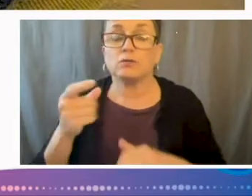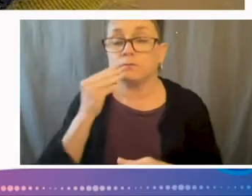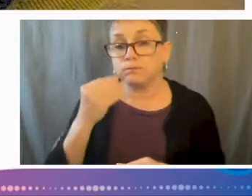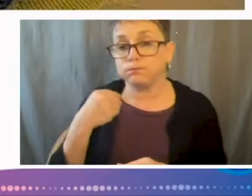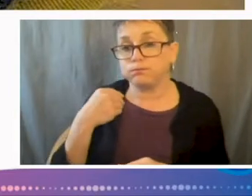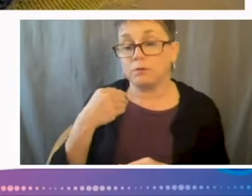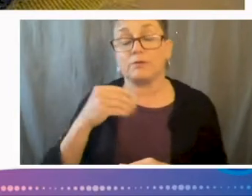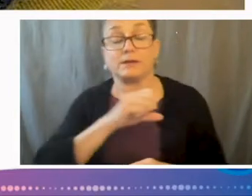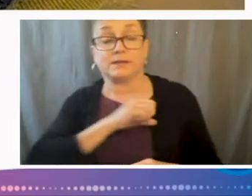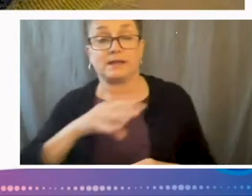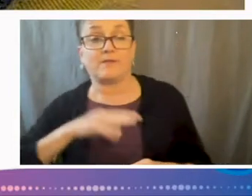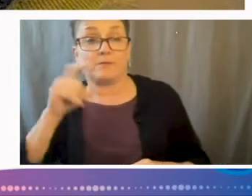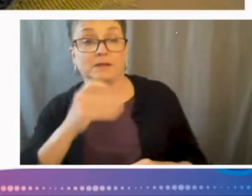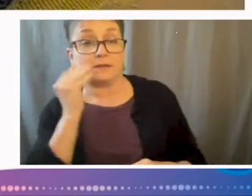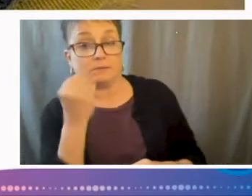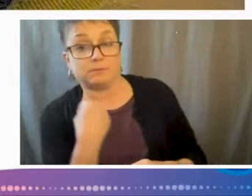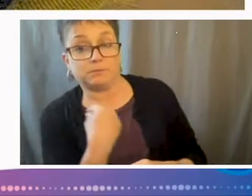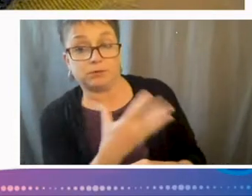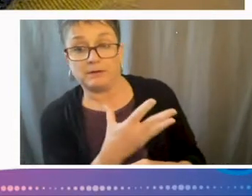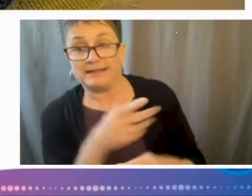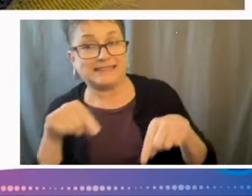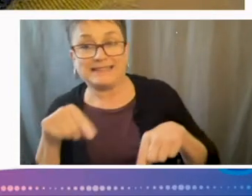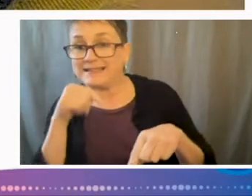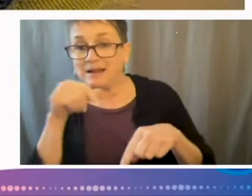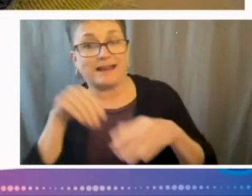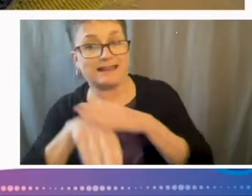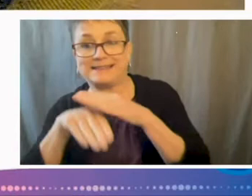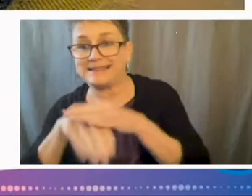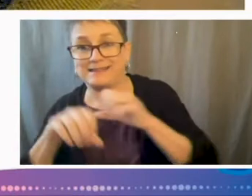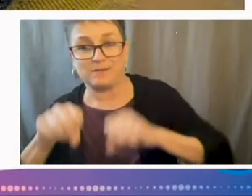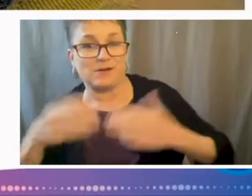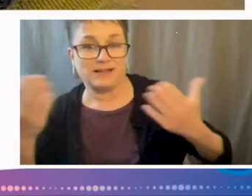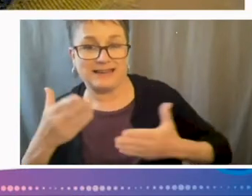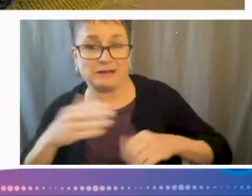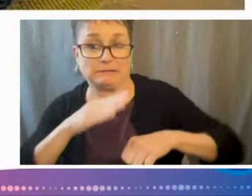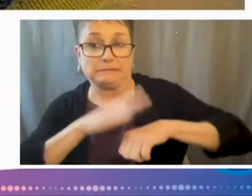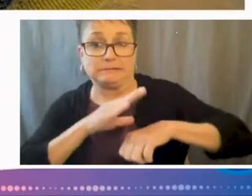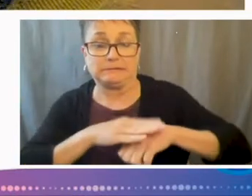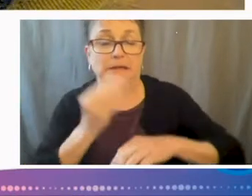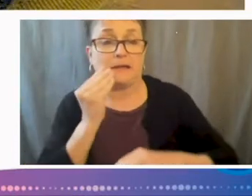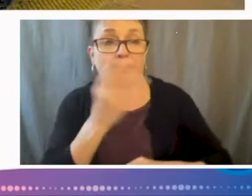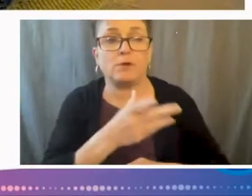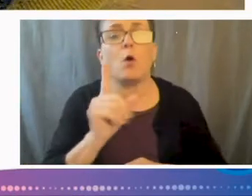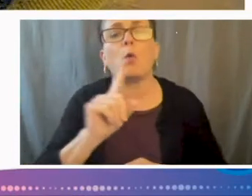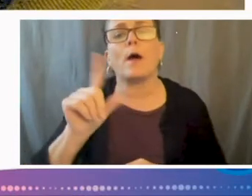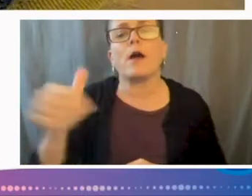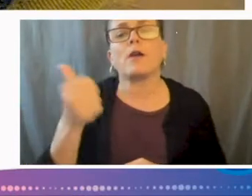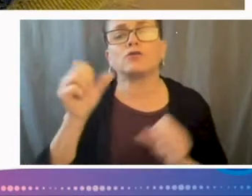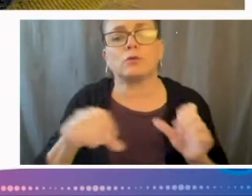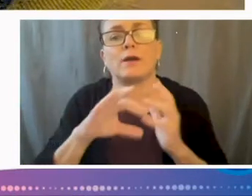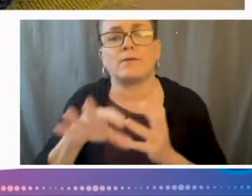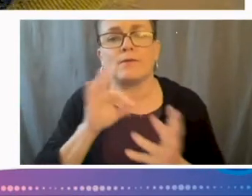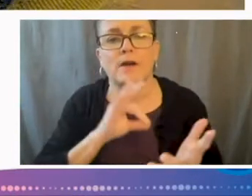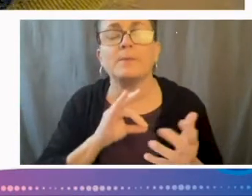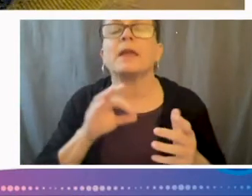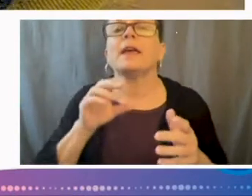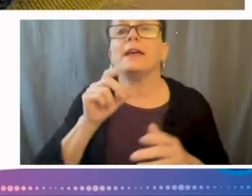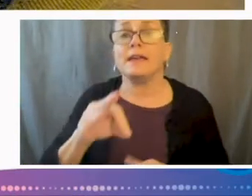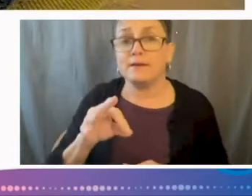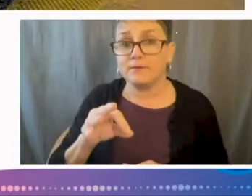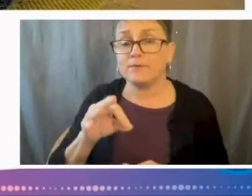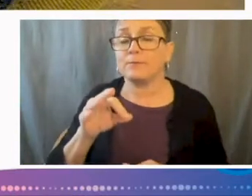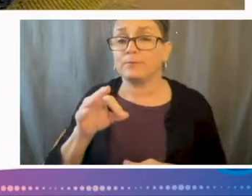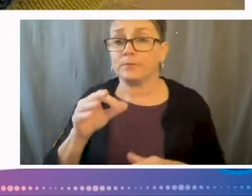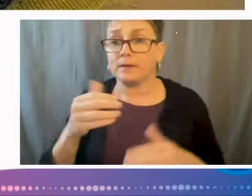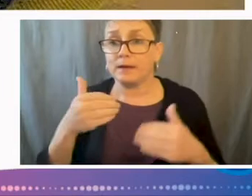and to offer guidance about alternatives. Crew members must allow customers with or without mobility devices to board and get off the